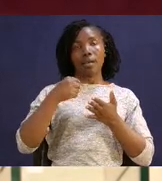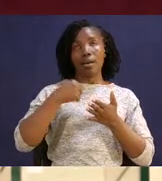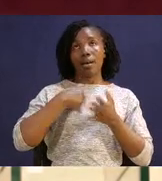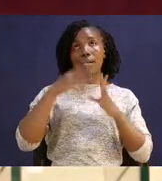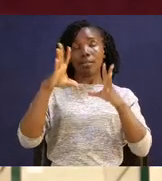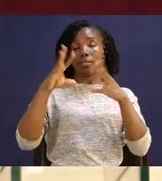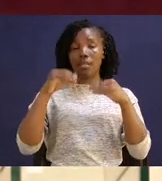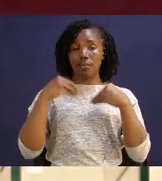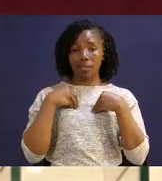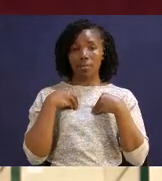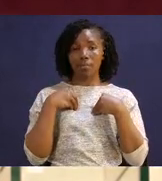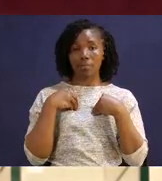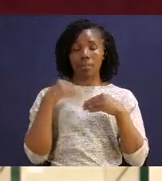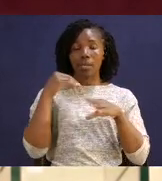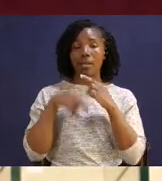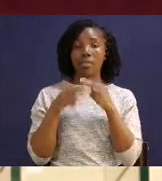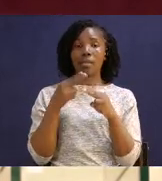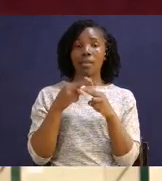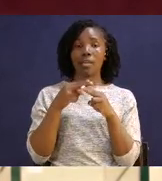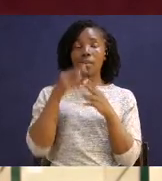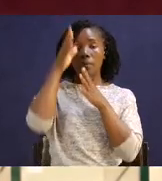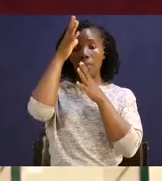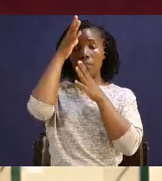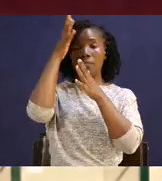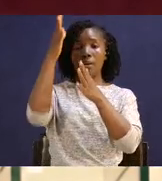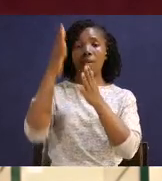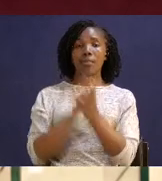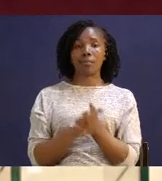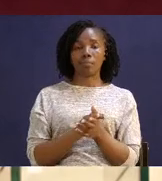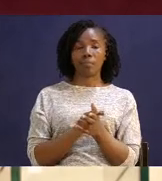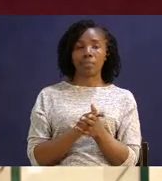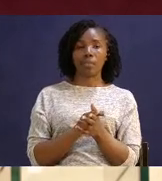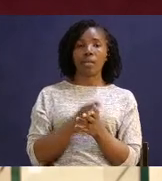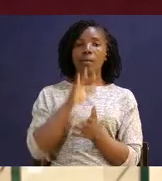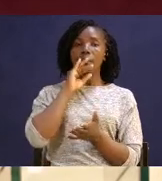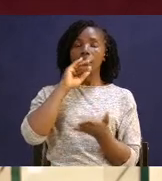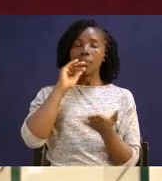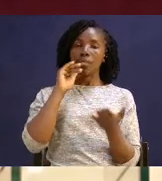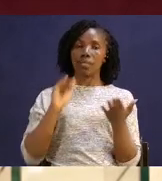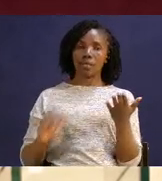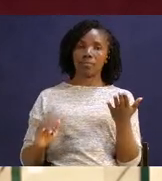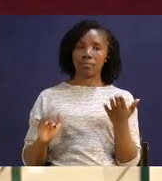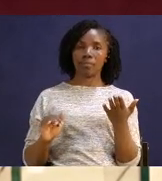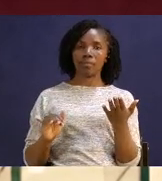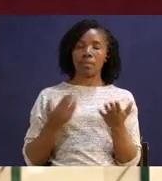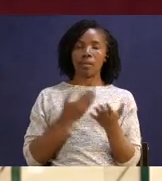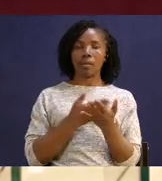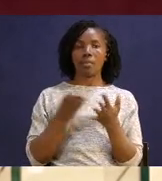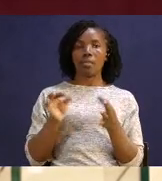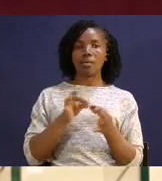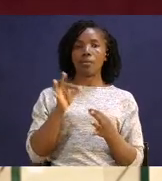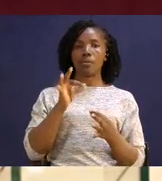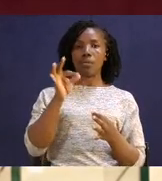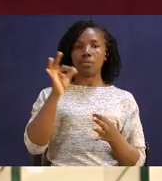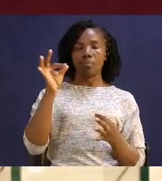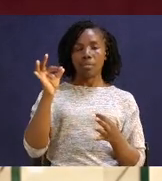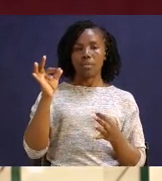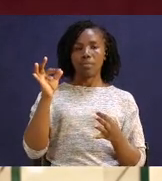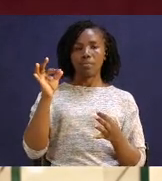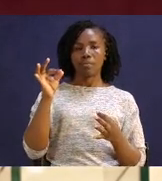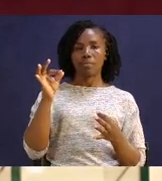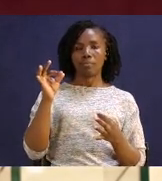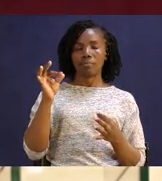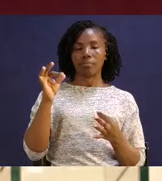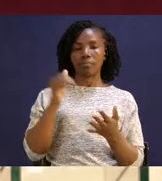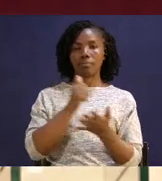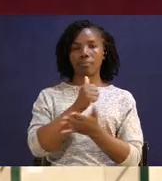it in the name of the Father and the Son and the Holy Spirit.